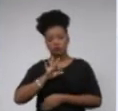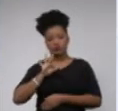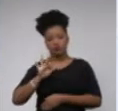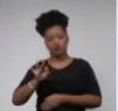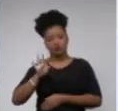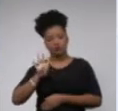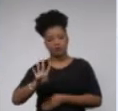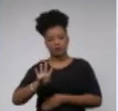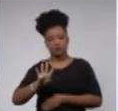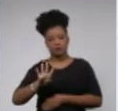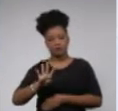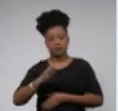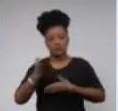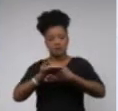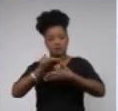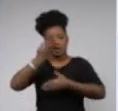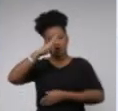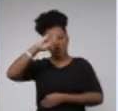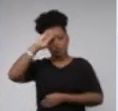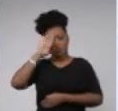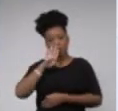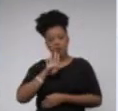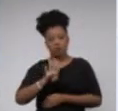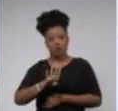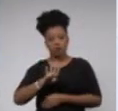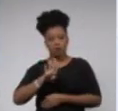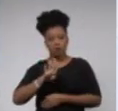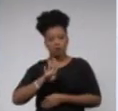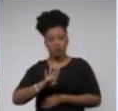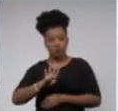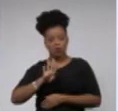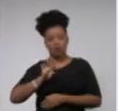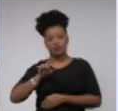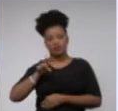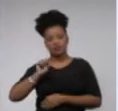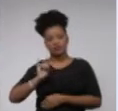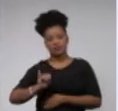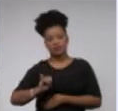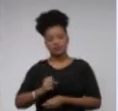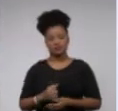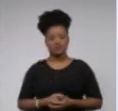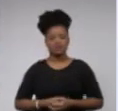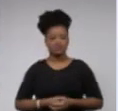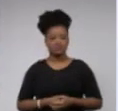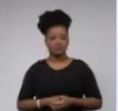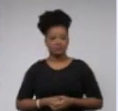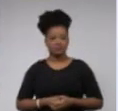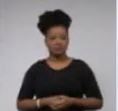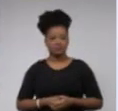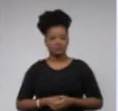884 in Villa Claras, and 416 in Santiago de Cubas.